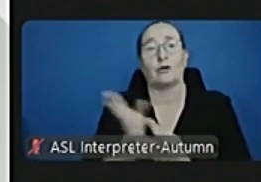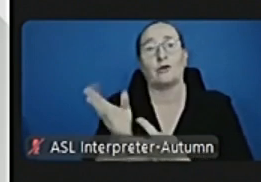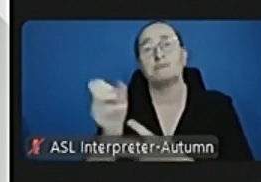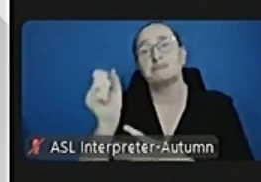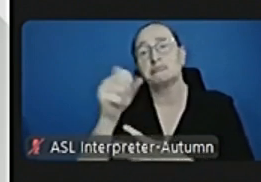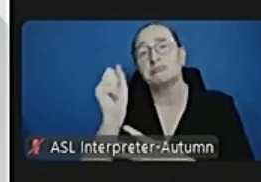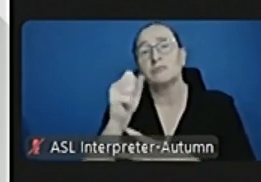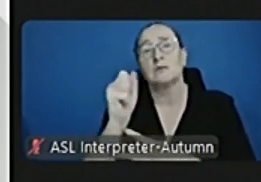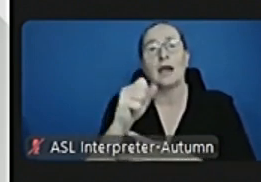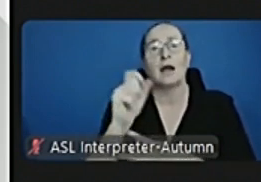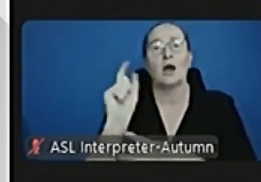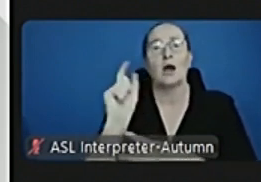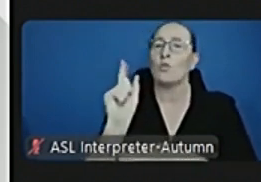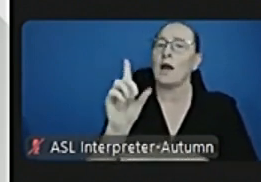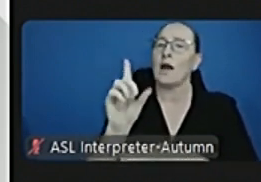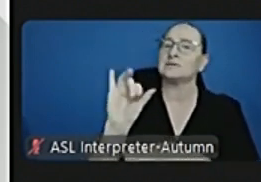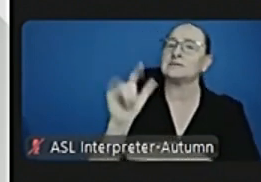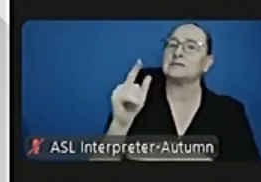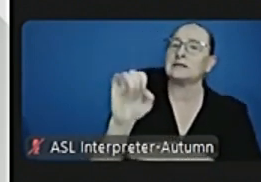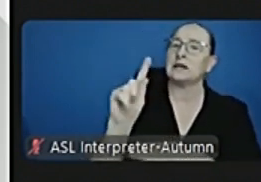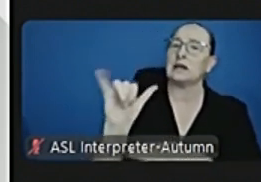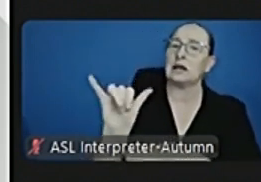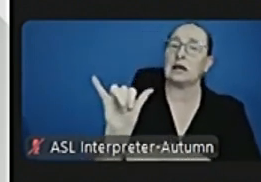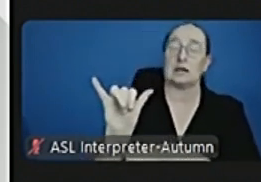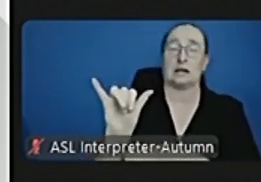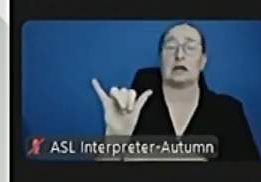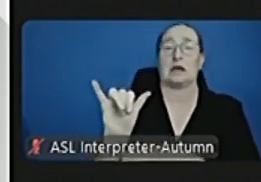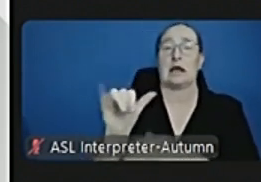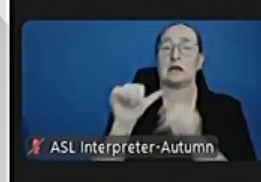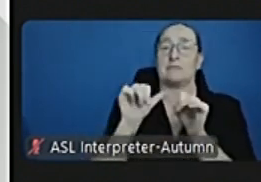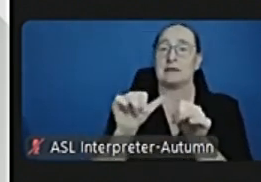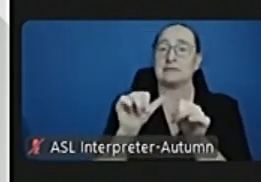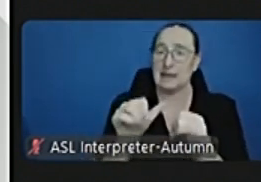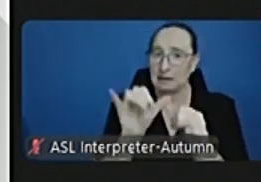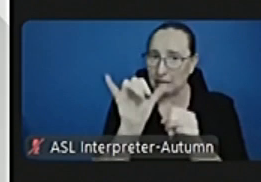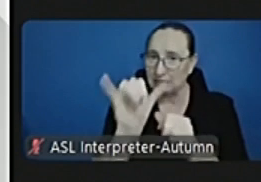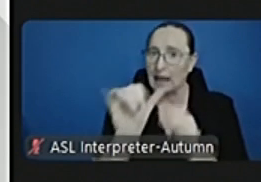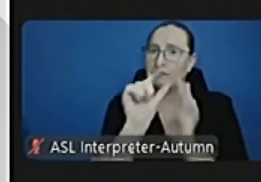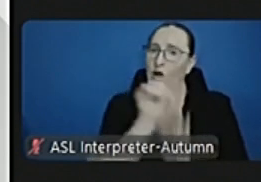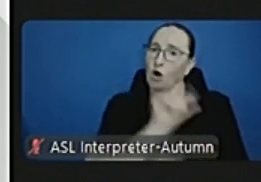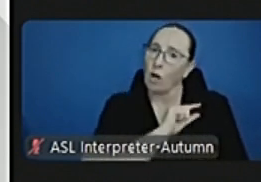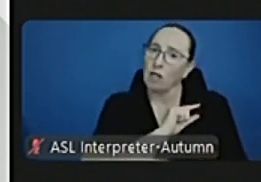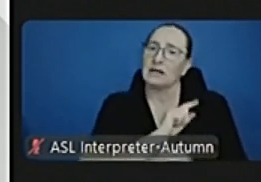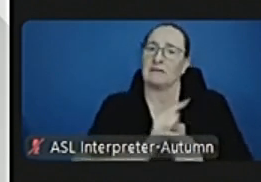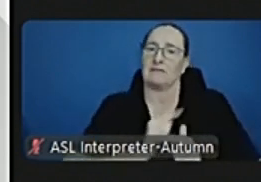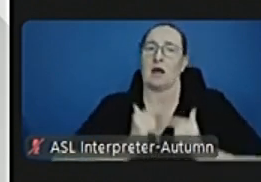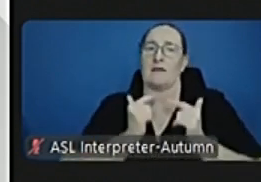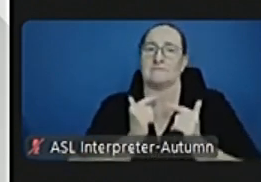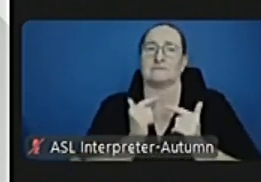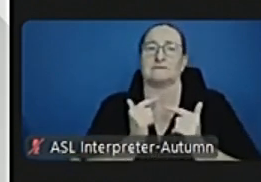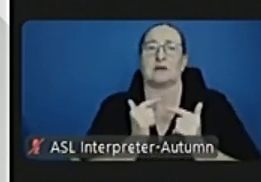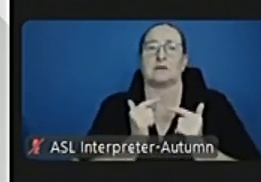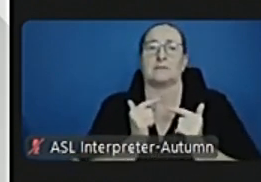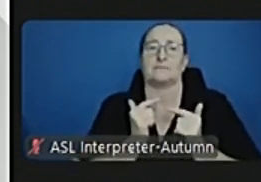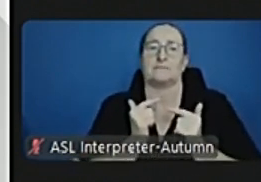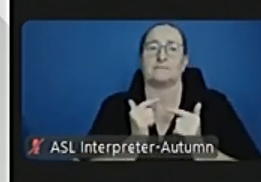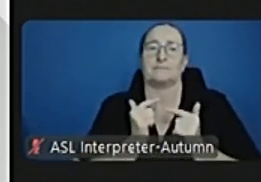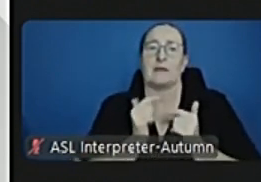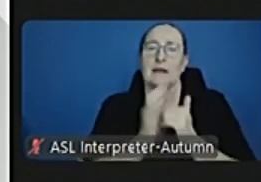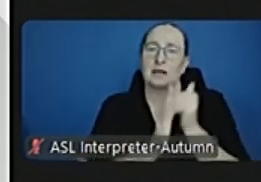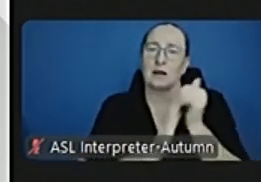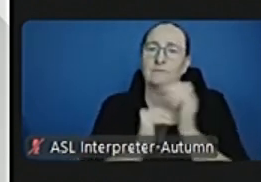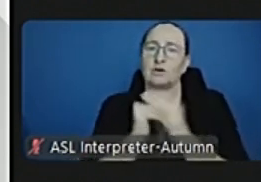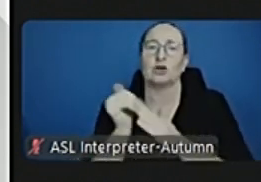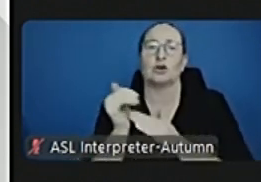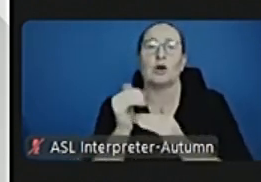the dignity? And maintaining the dignity and the quality of life and comfort. I